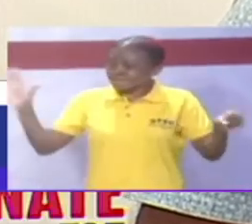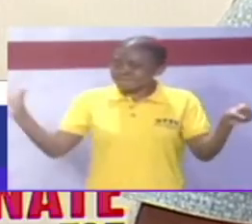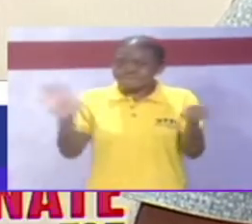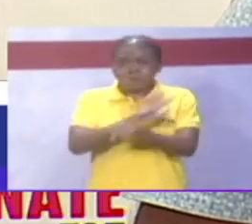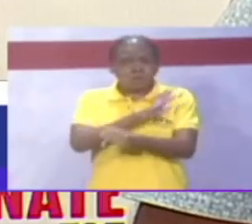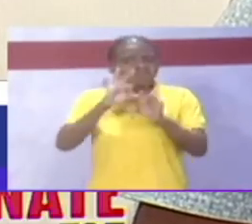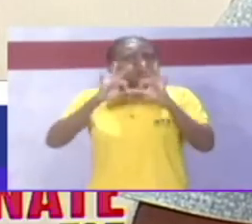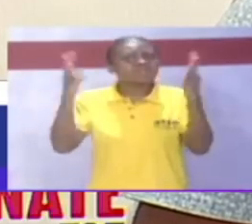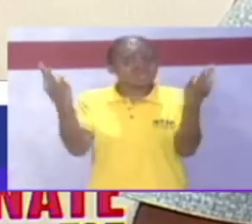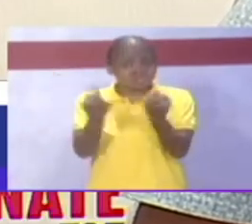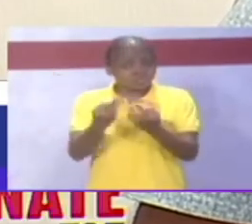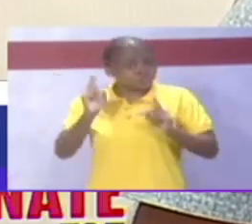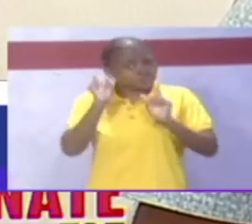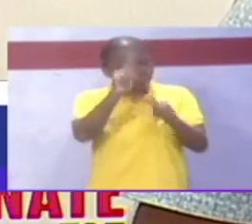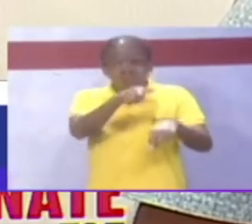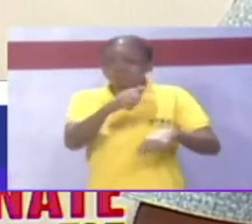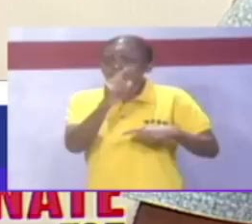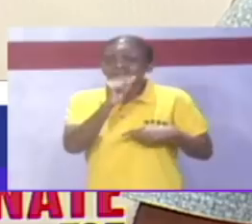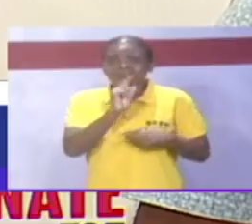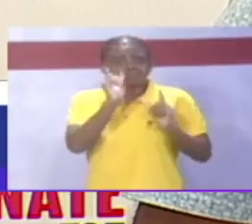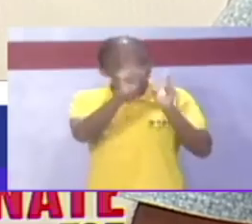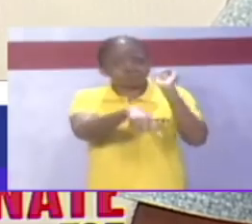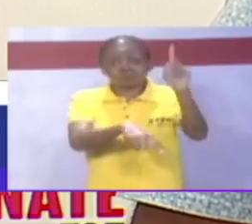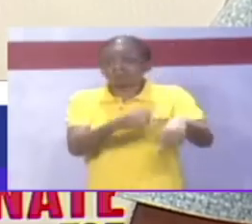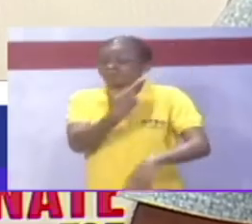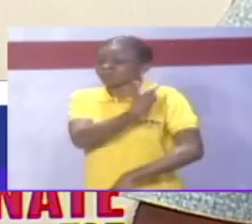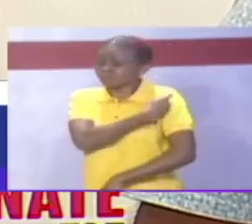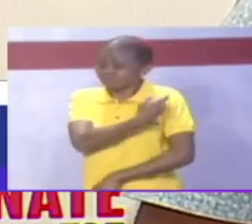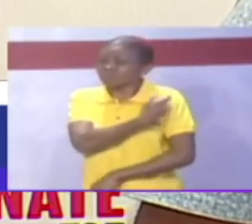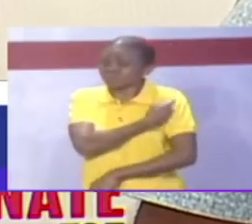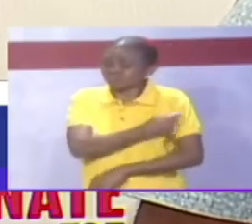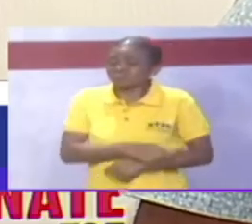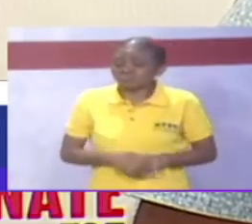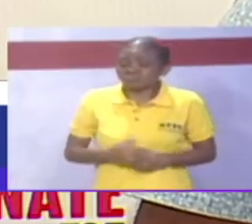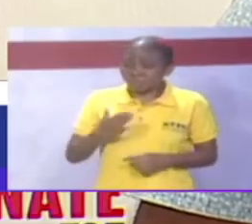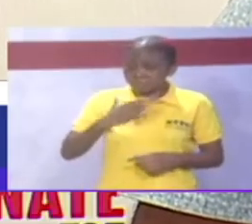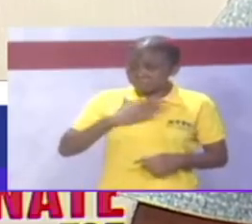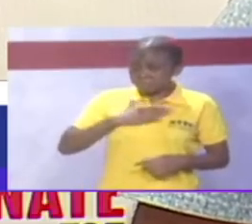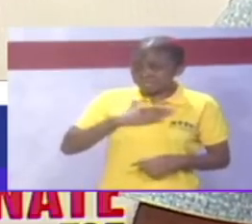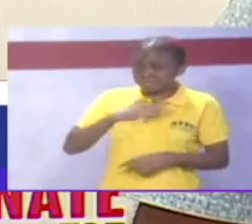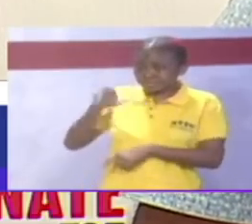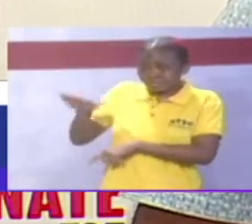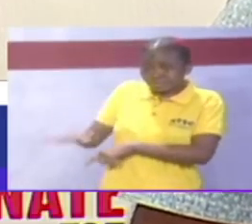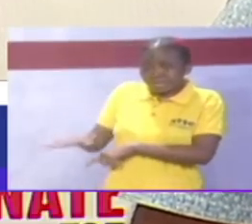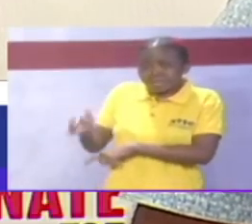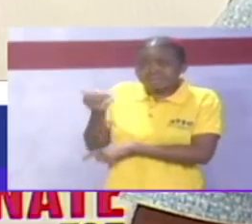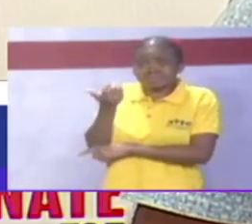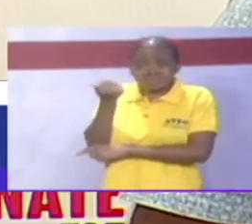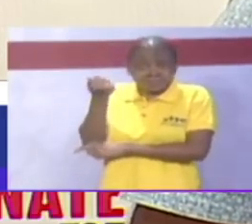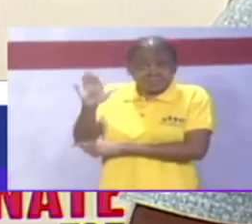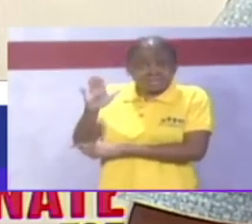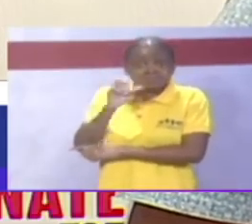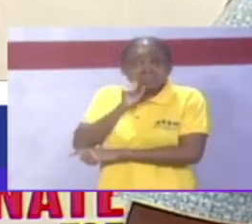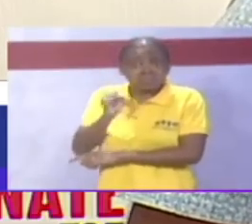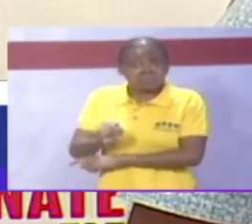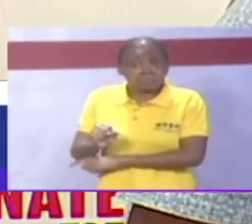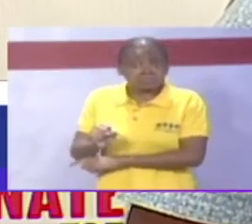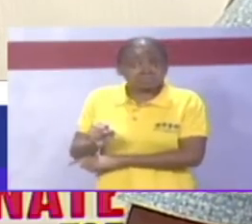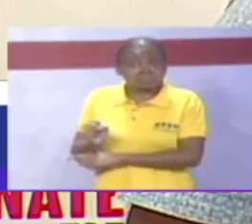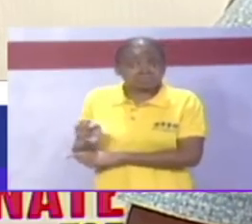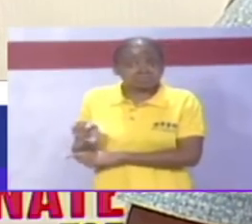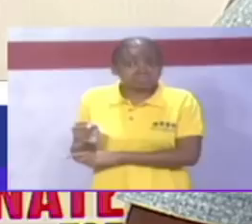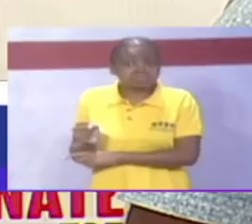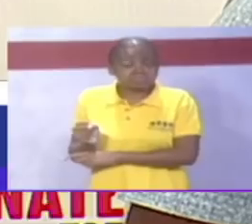from my 15-year-old special needs child to my 89-year-old